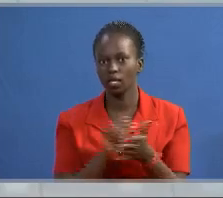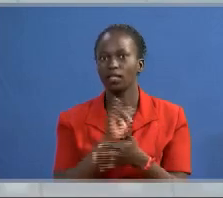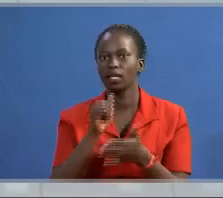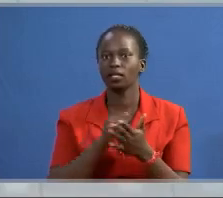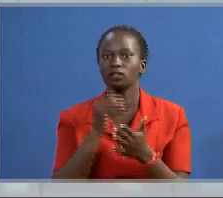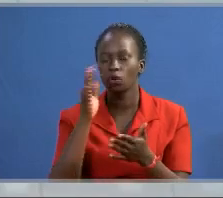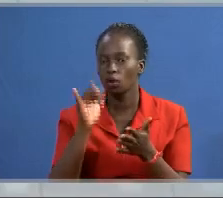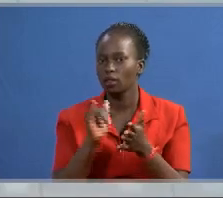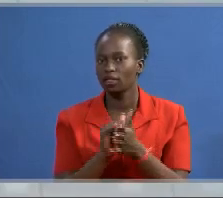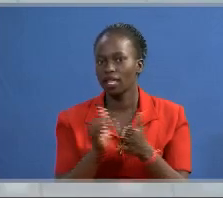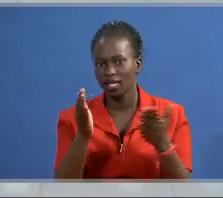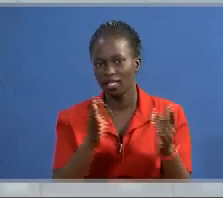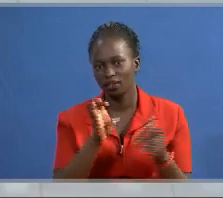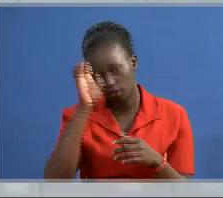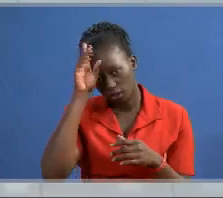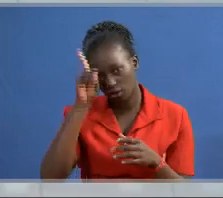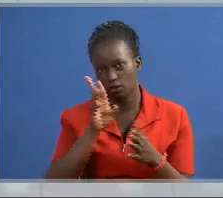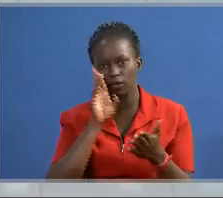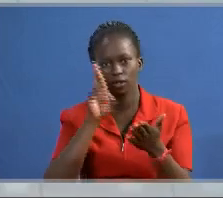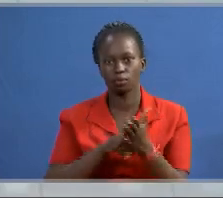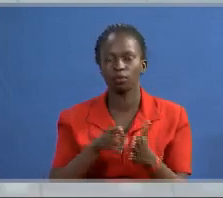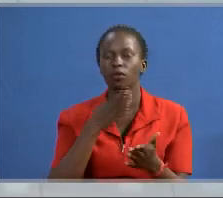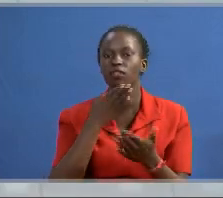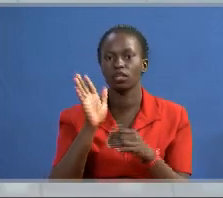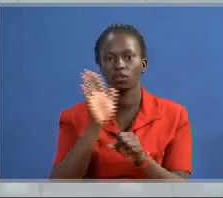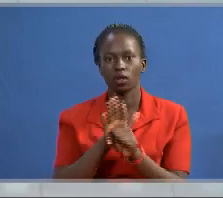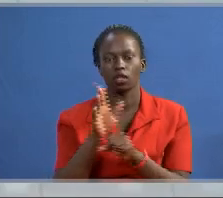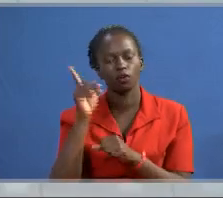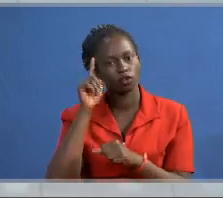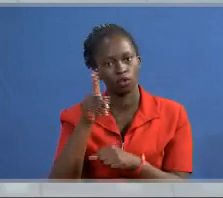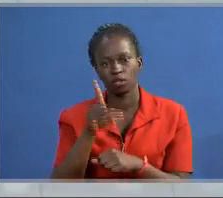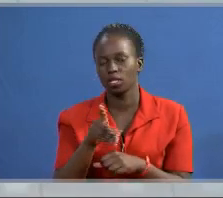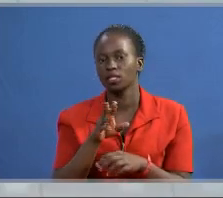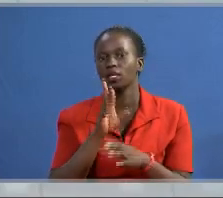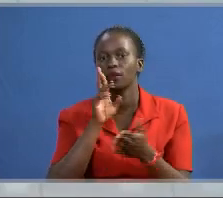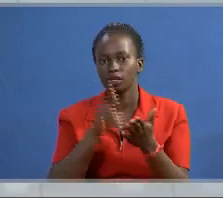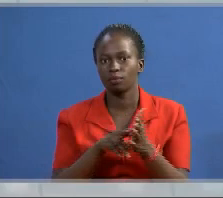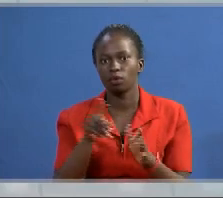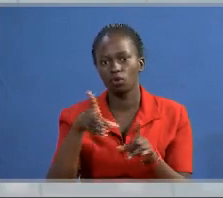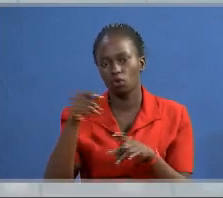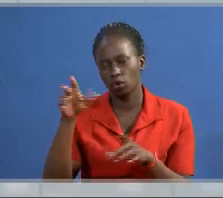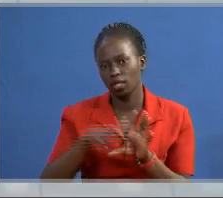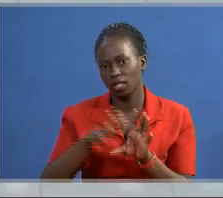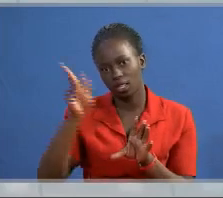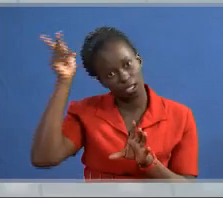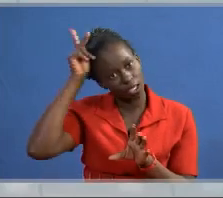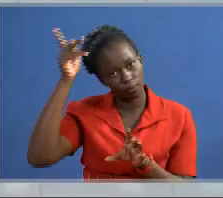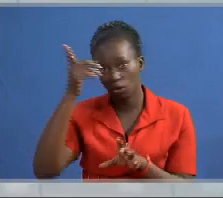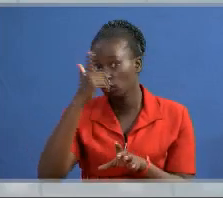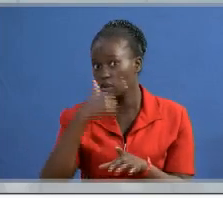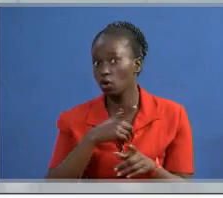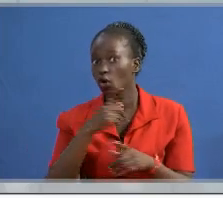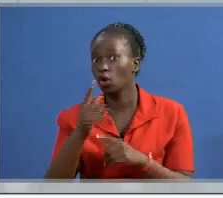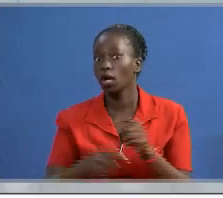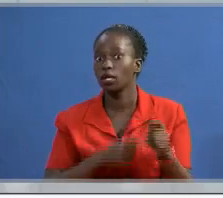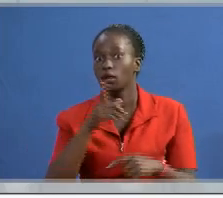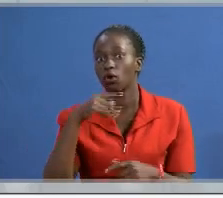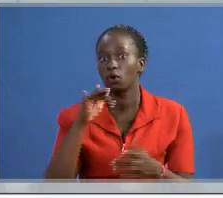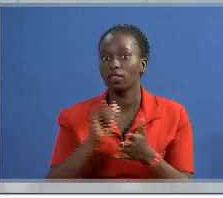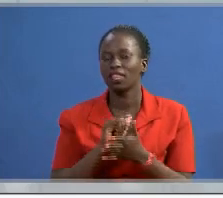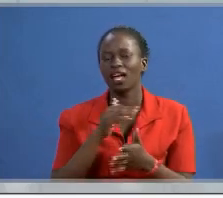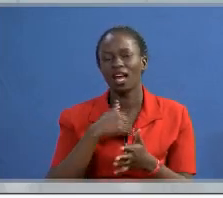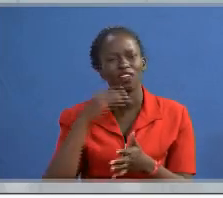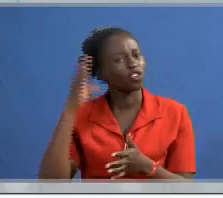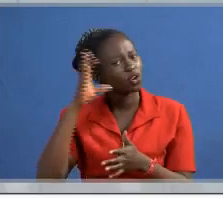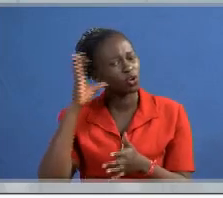Njami Kibo, our education reporter. Thank you, Njami Kibo, for that detailed report. And now, moving on to Kiambu County, Thika traders have raised concern